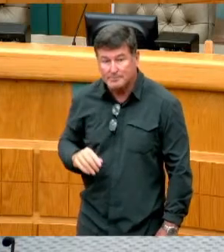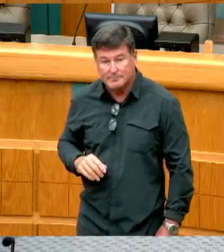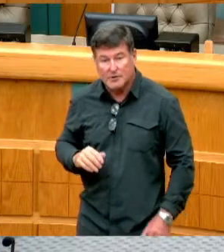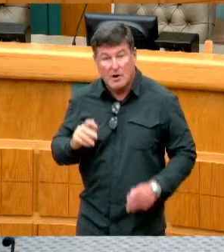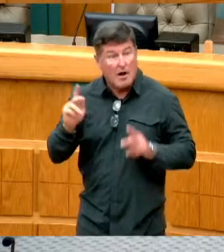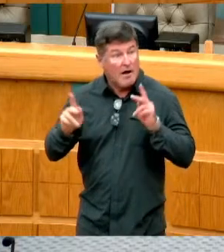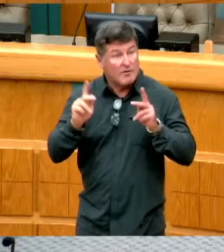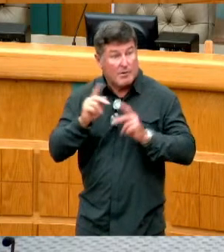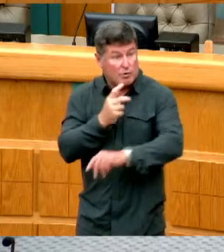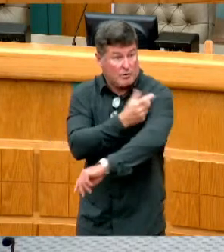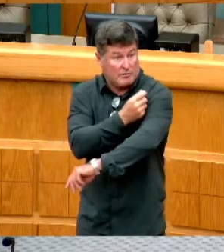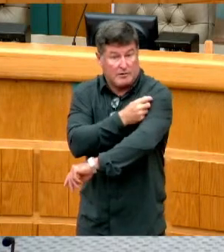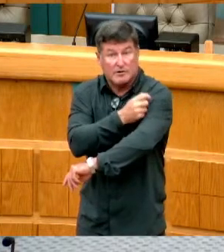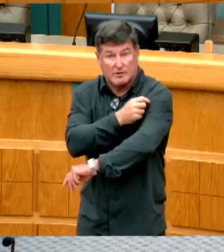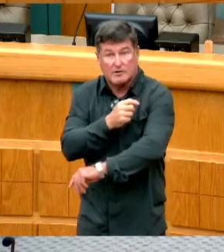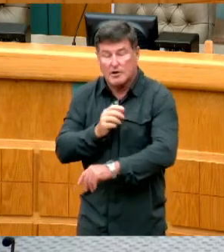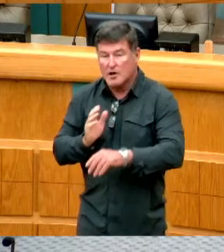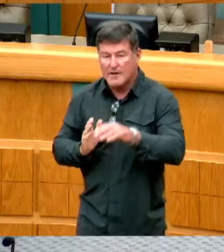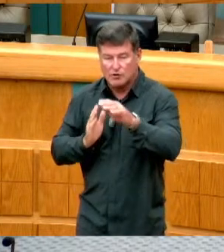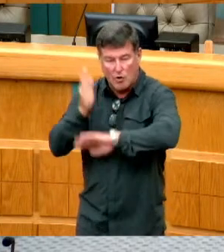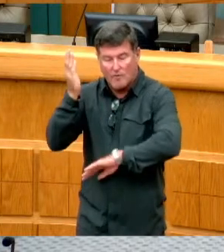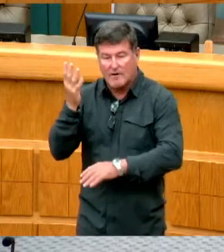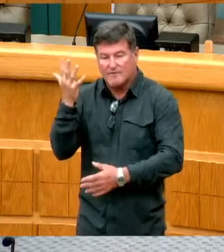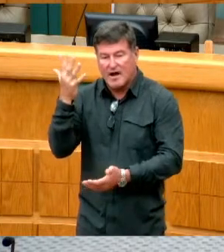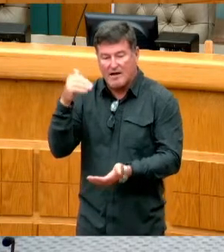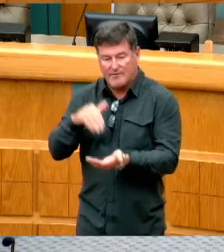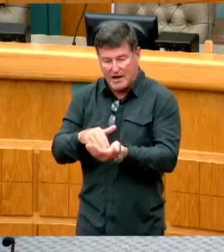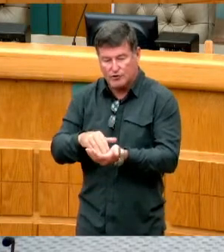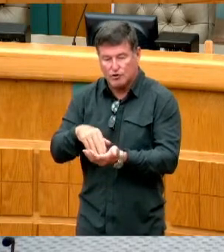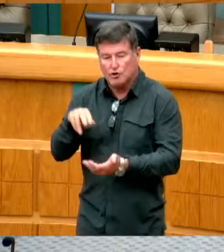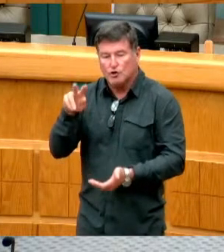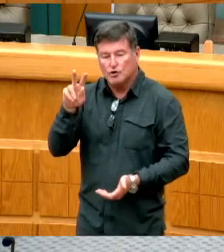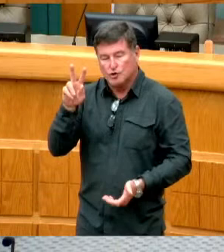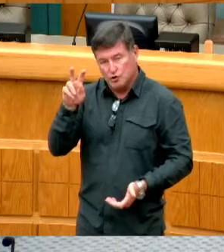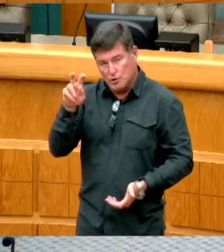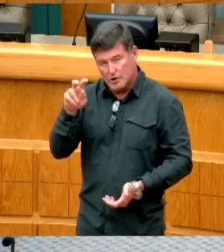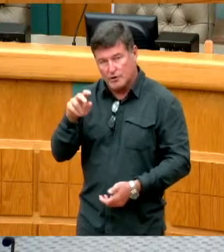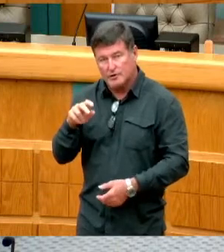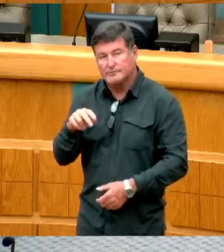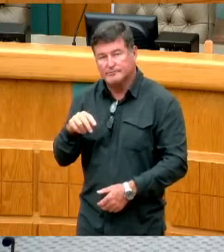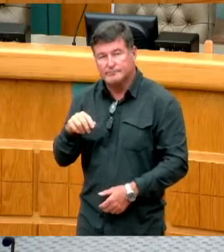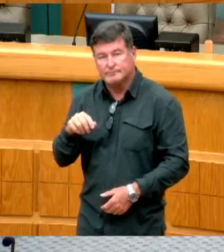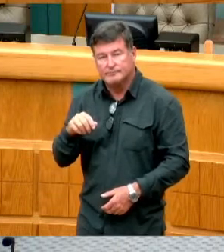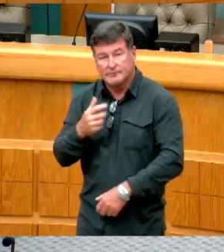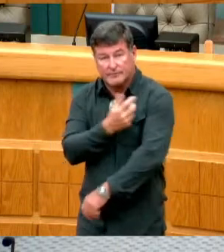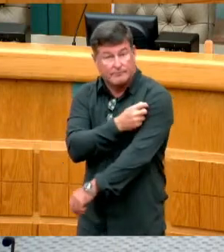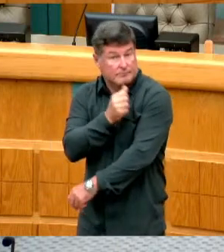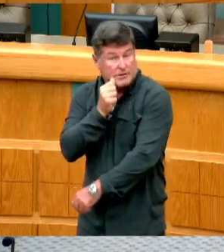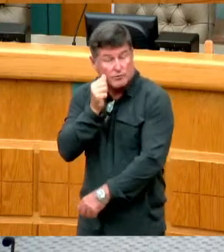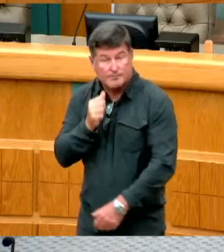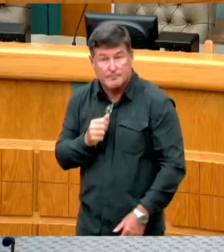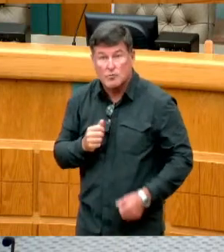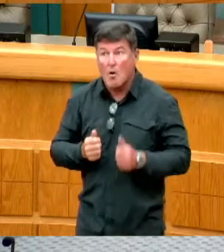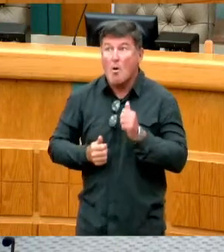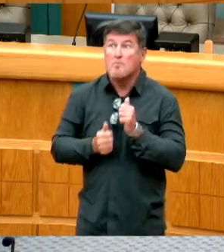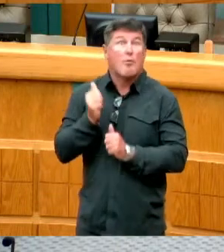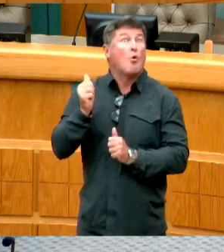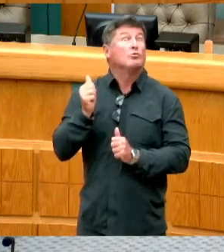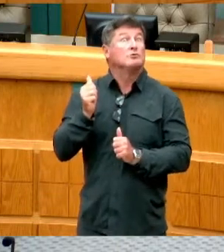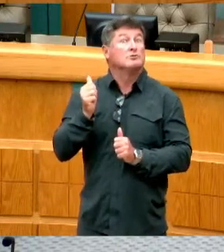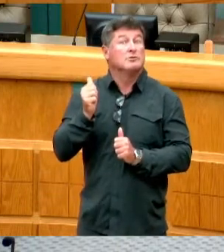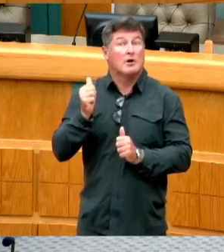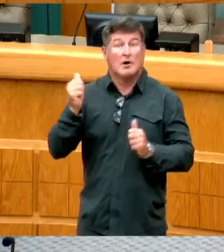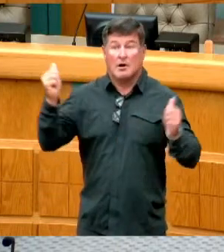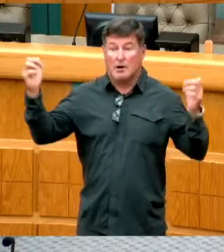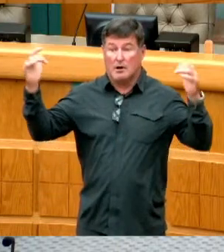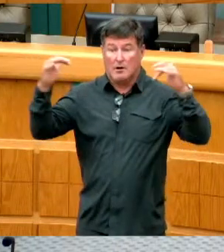people vaccinated, which was over 5,200 people vaccinated yesterday. Most individuals were from Nueces County,